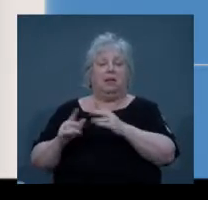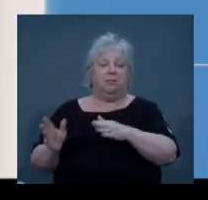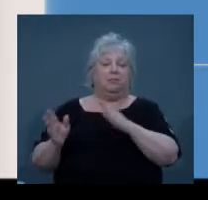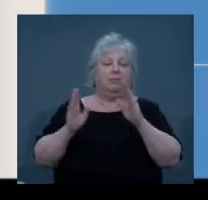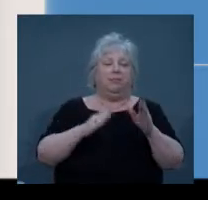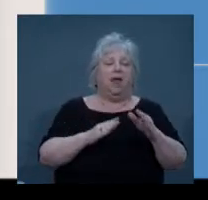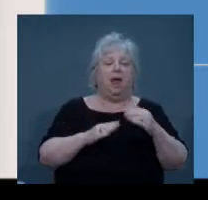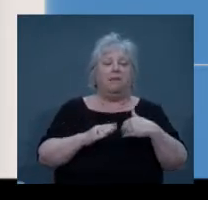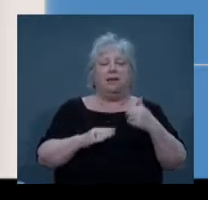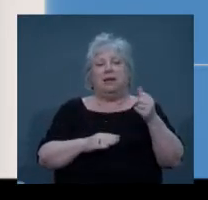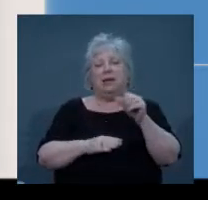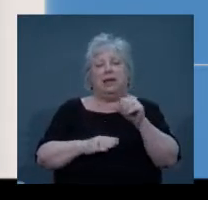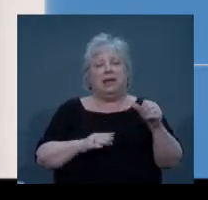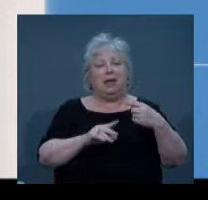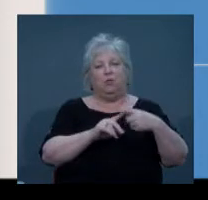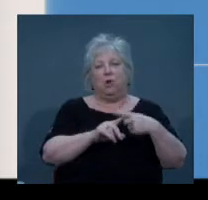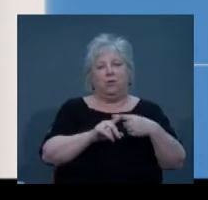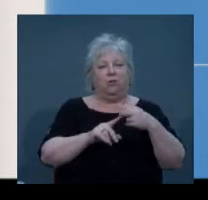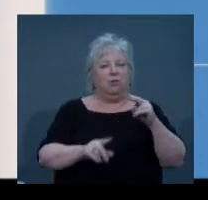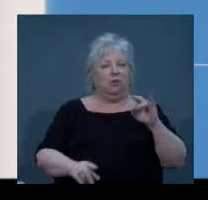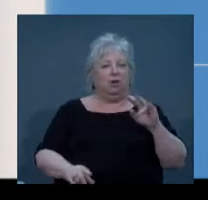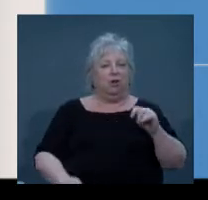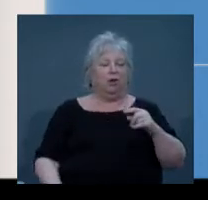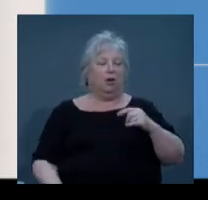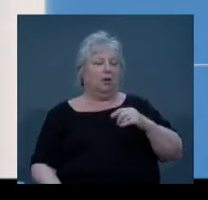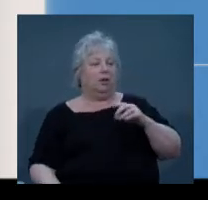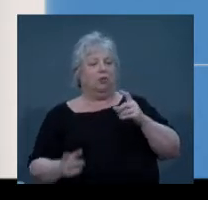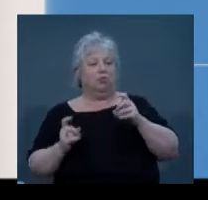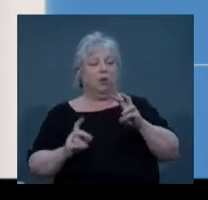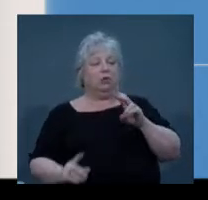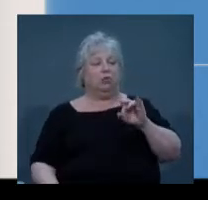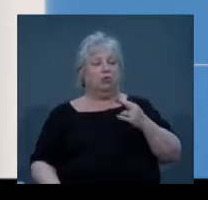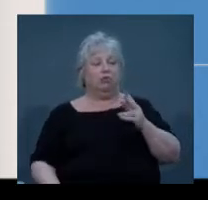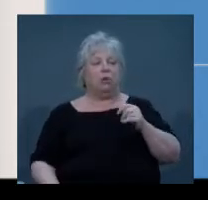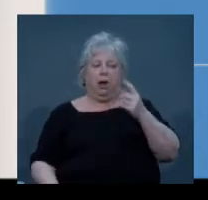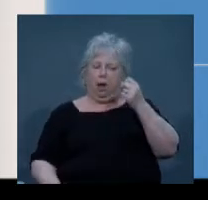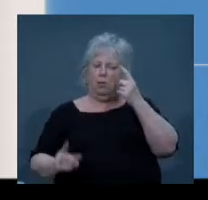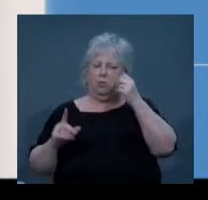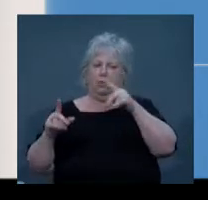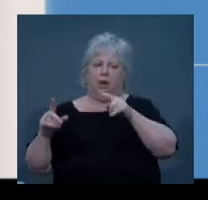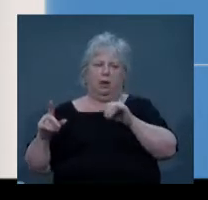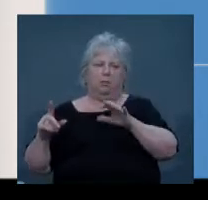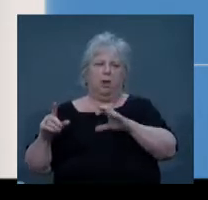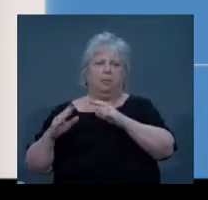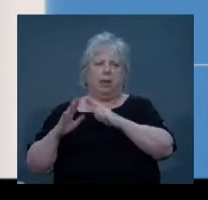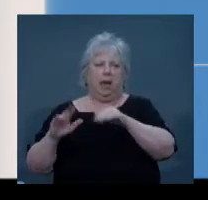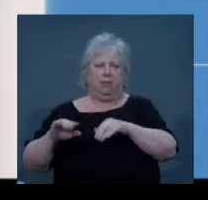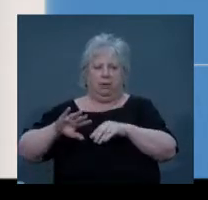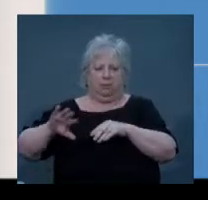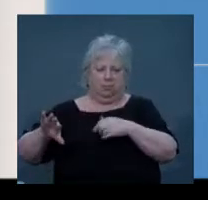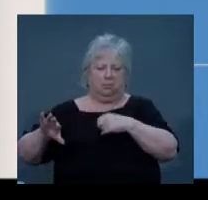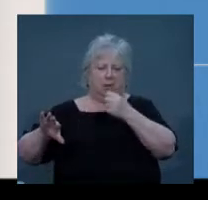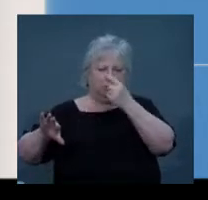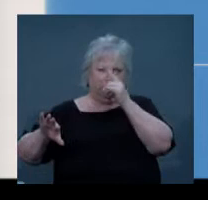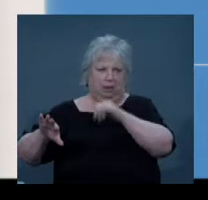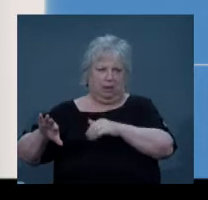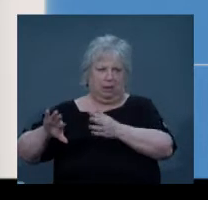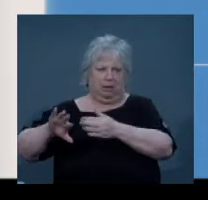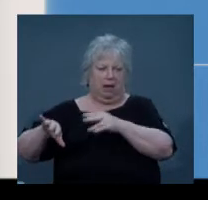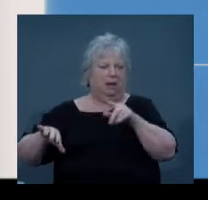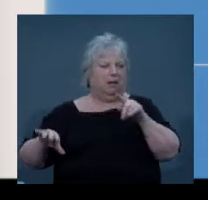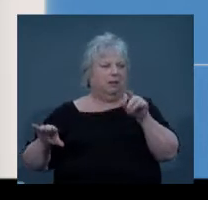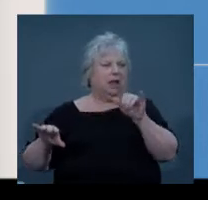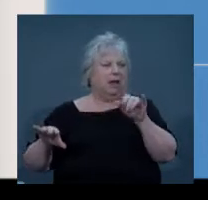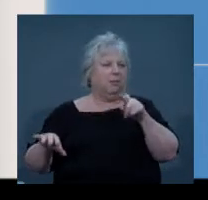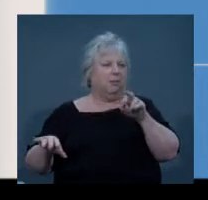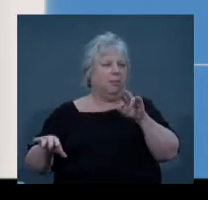have just any rental unit. I understand public housing. I know what public housing is. That's Paris